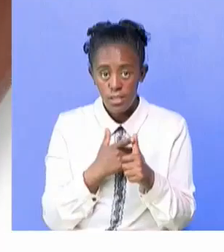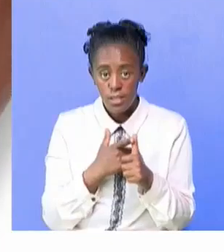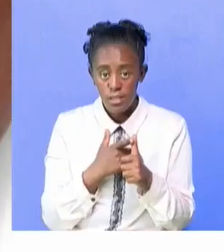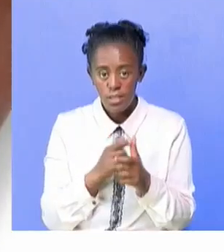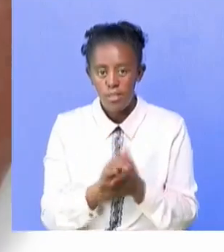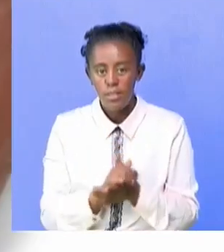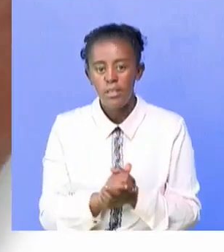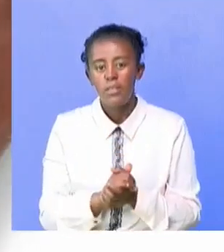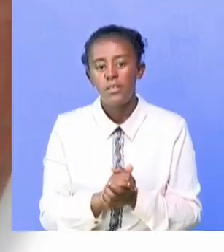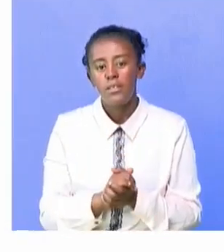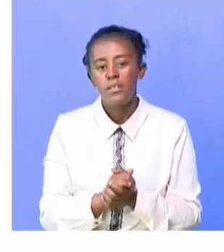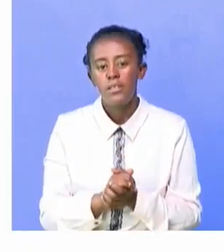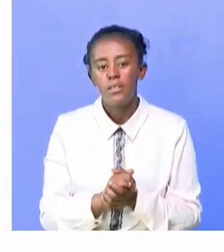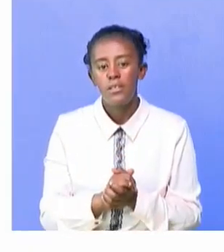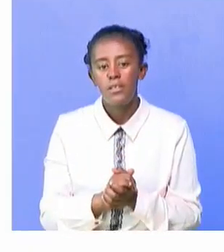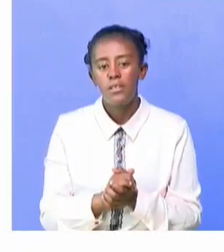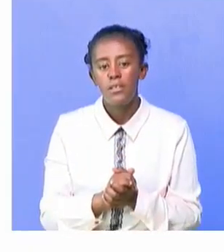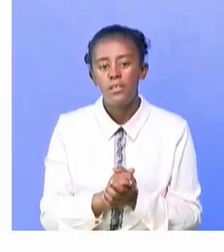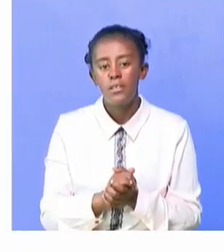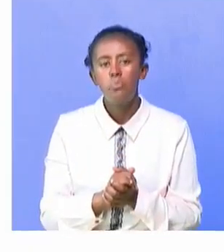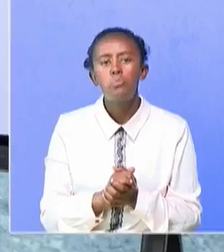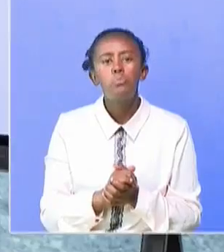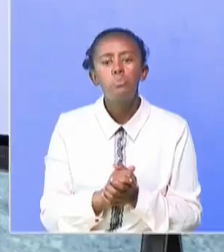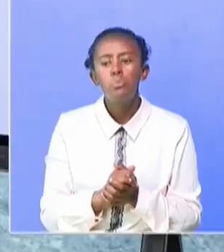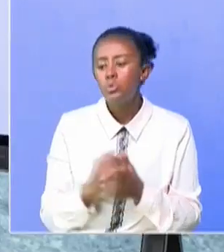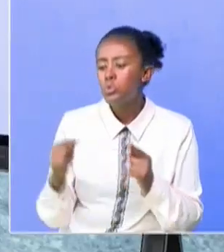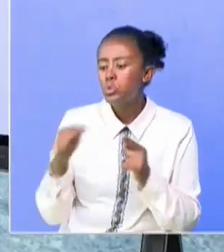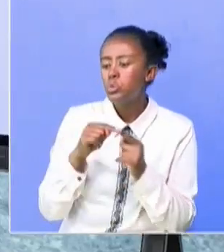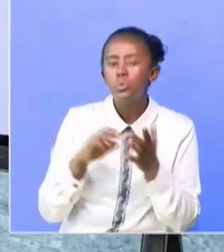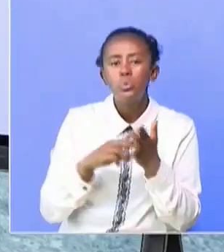to. What do you mean by that to?